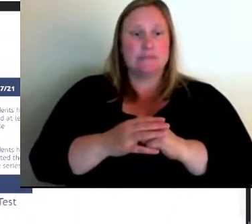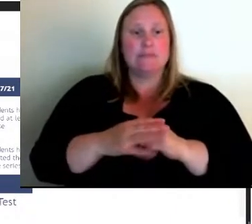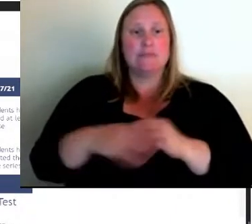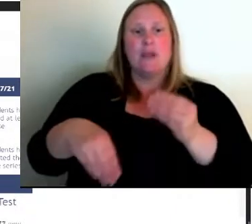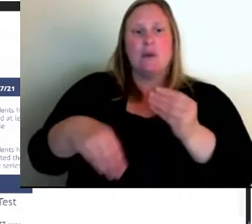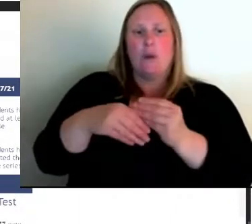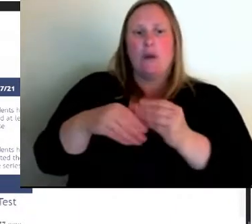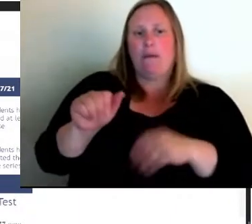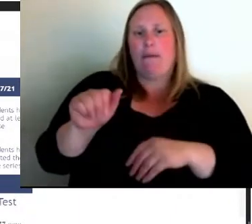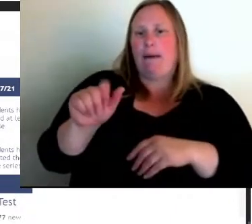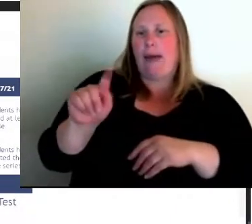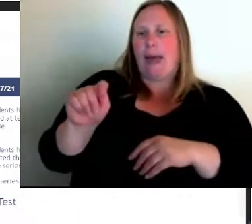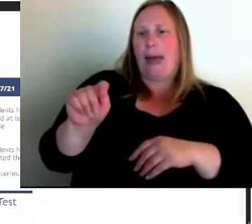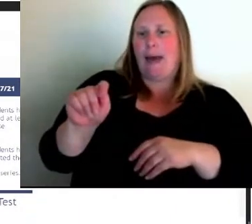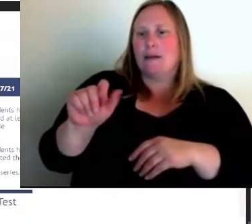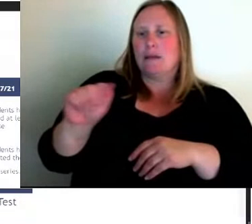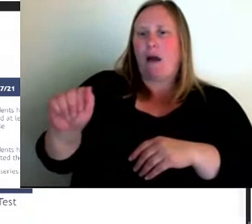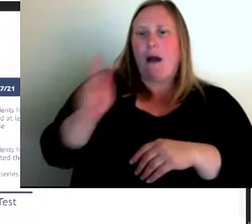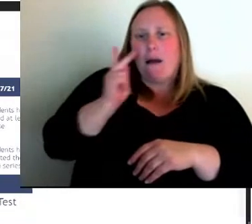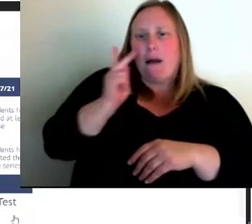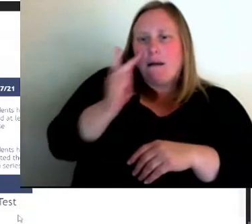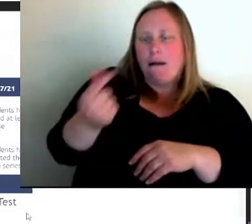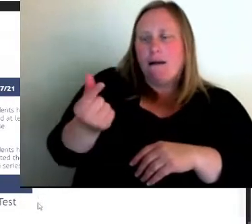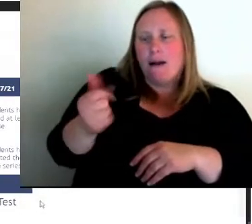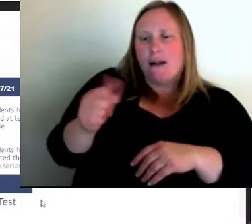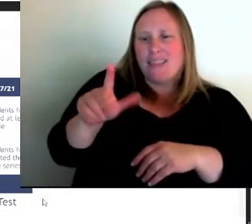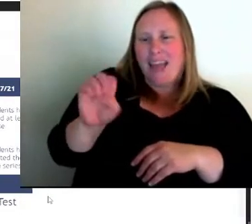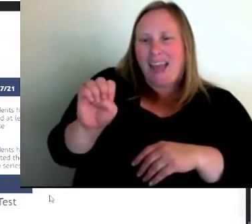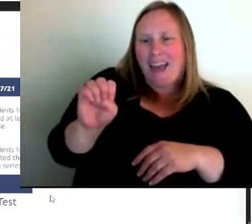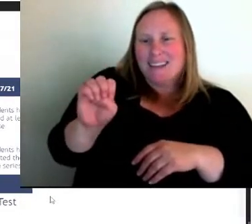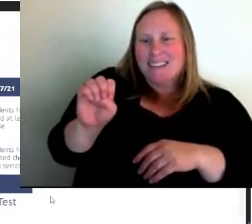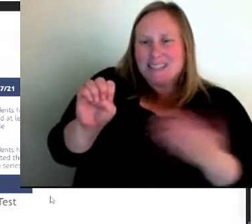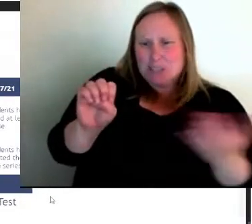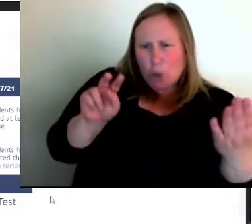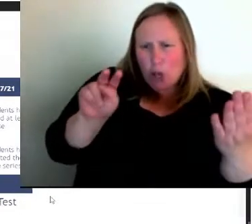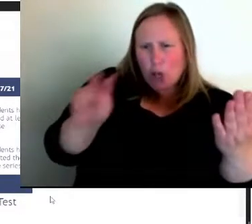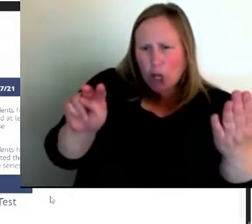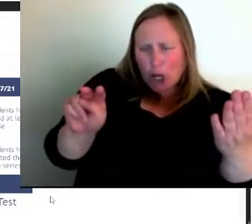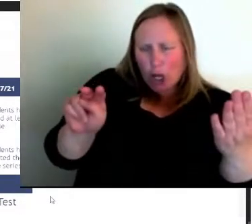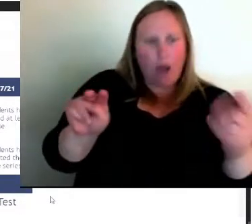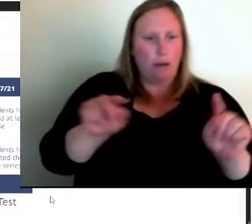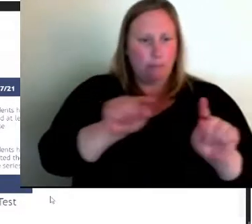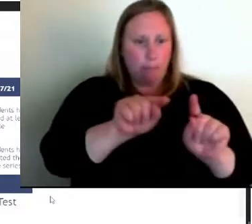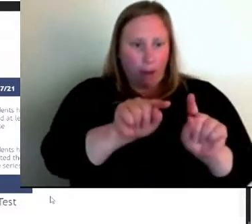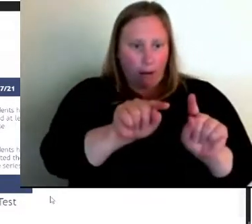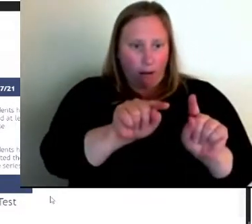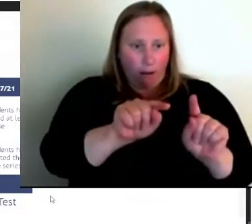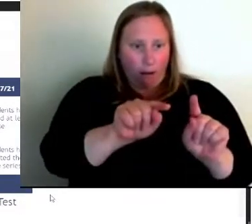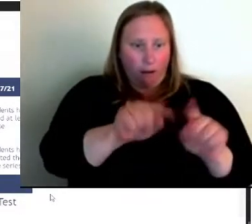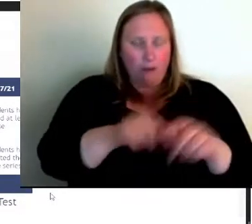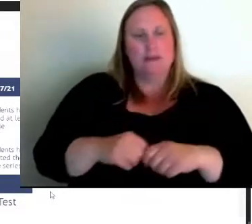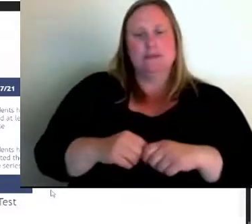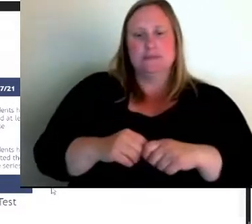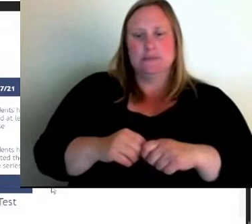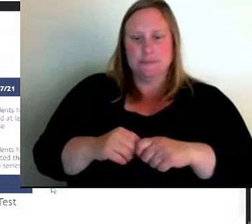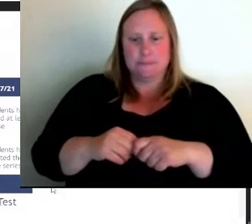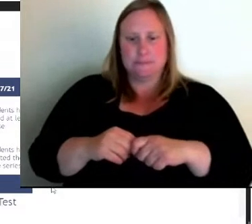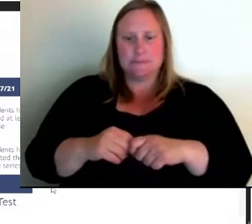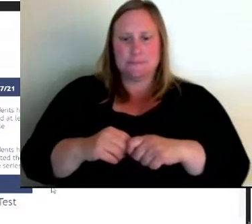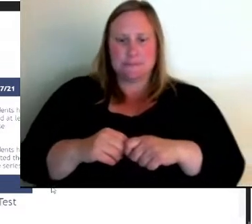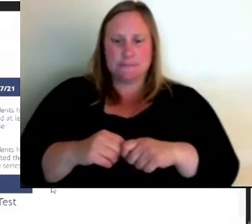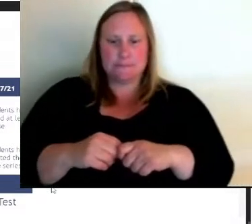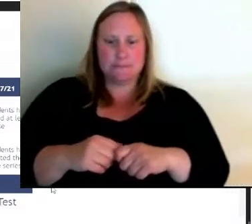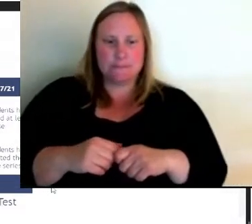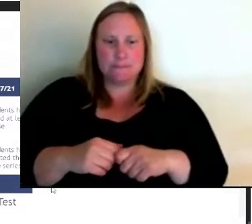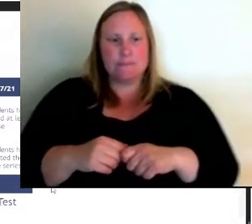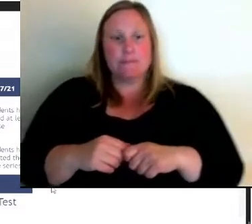at-a-glance for the case activity information, which is normally on our case activity dashboard. And so you can see as this data has been updated,